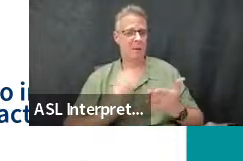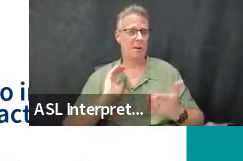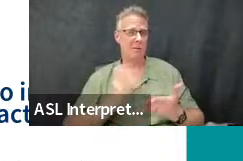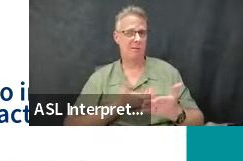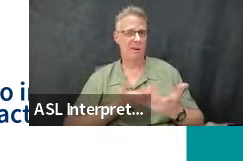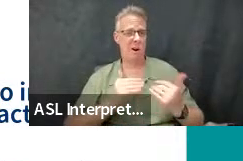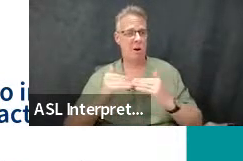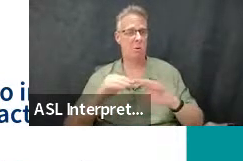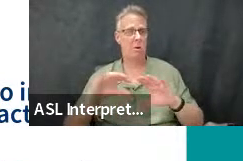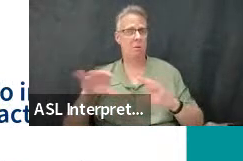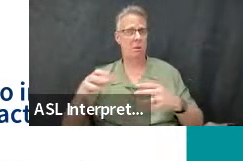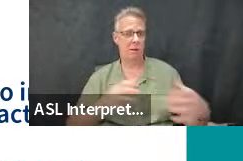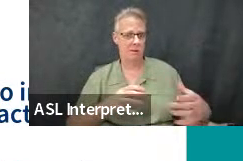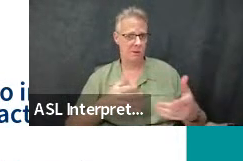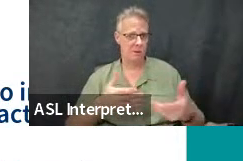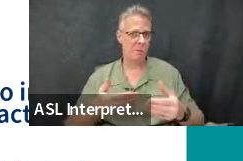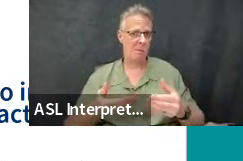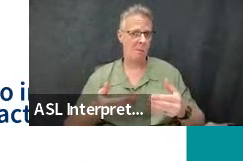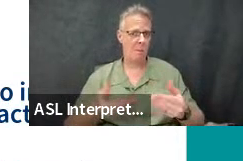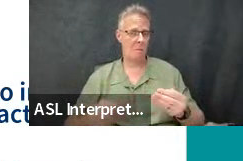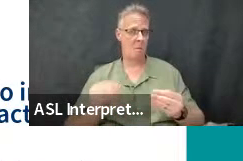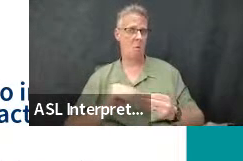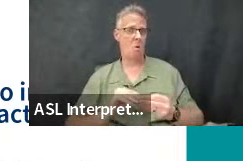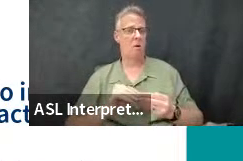populations, maybe more